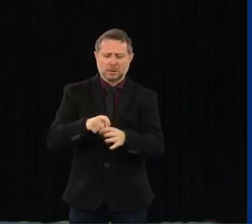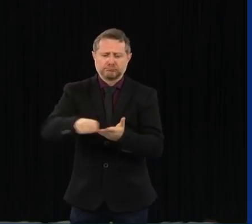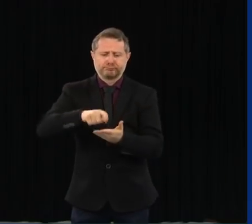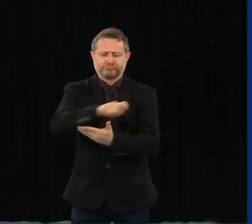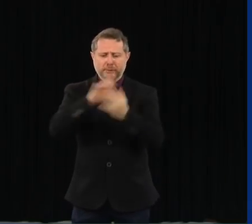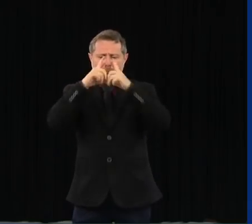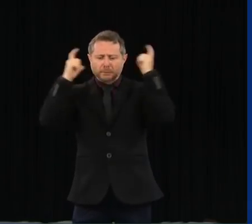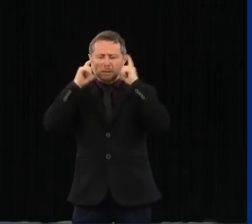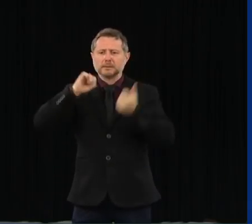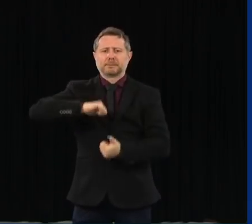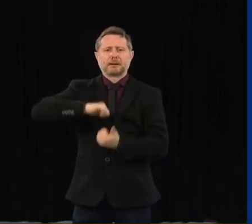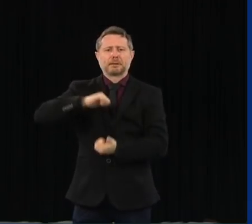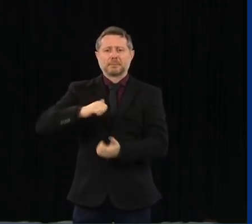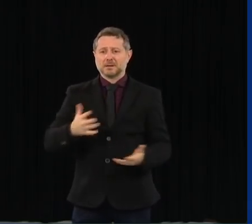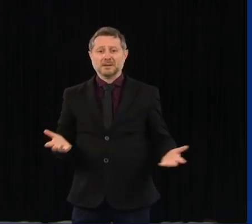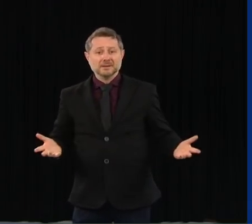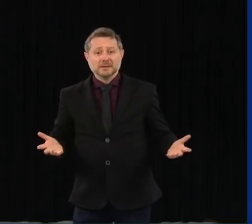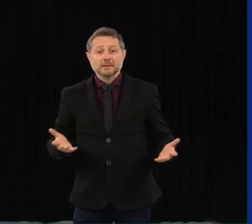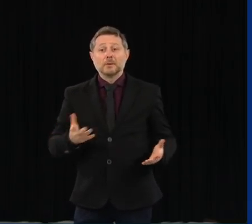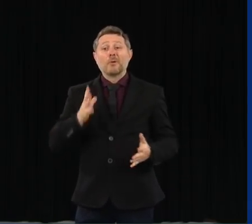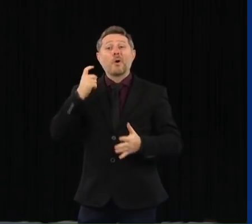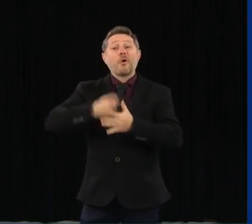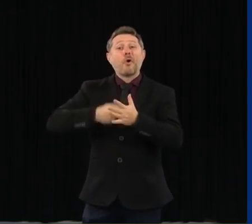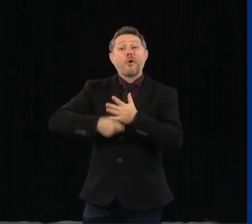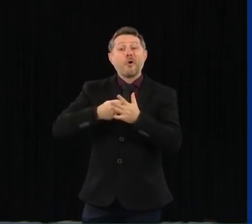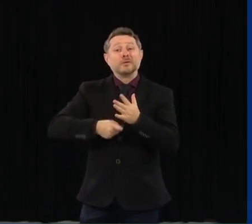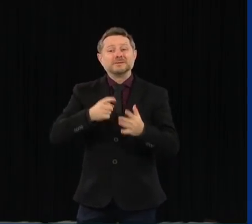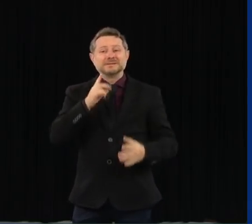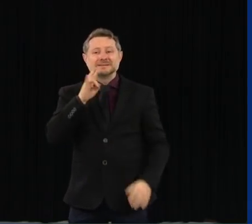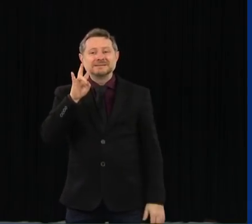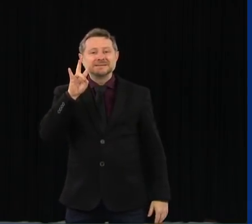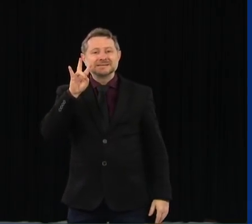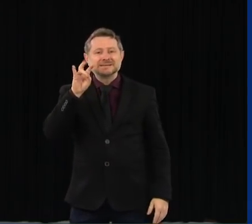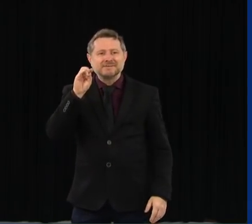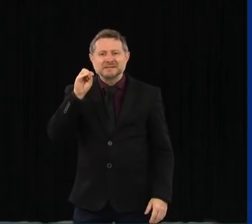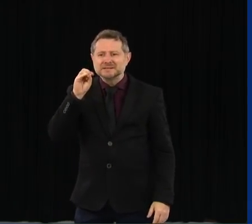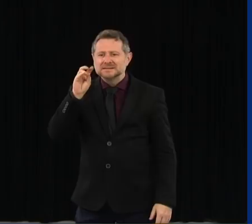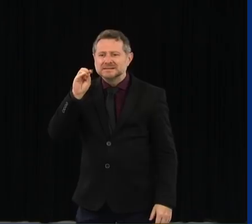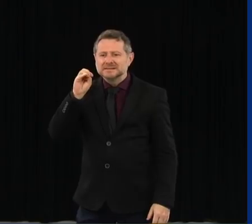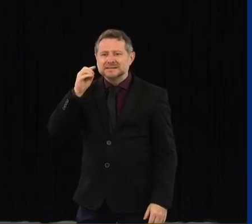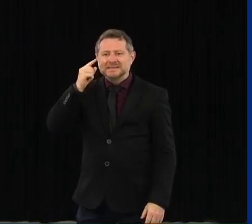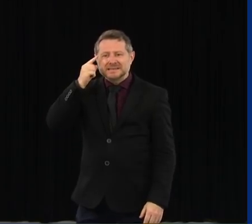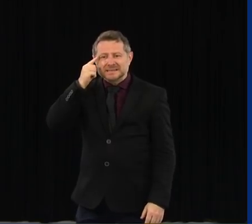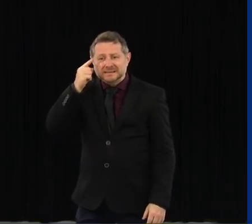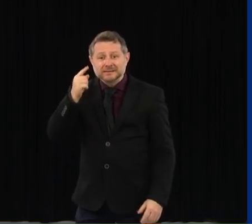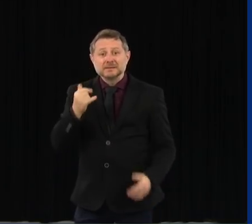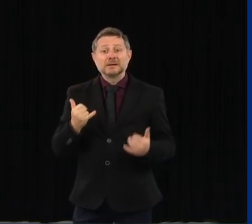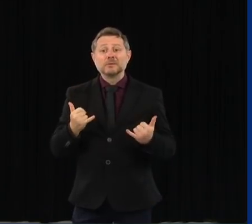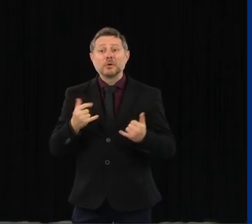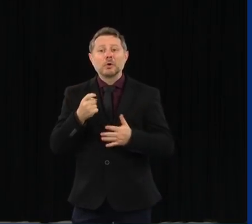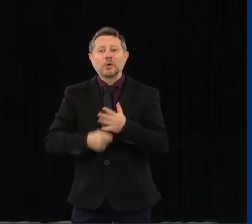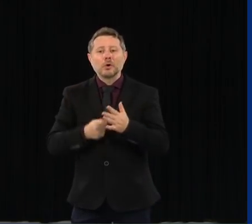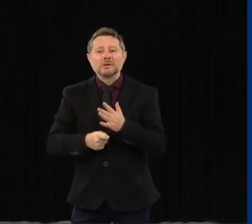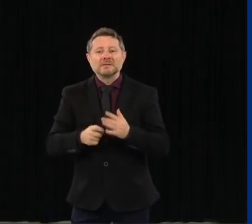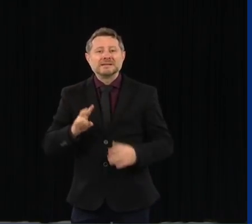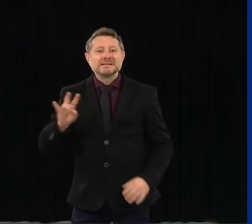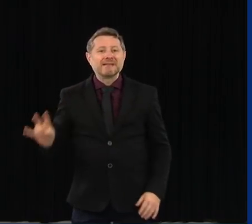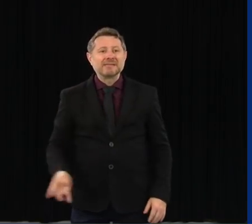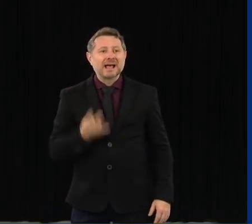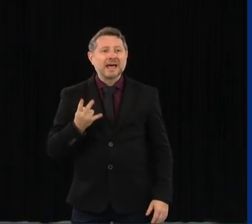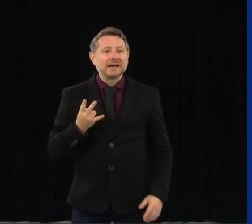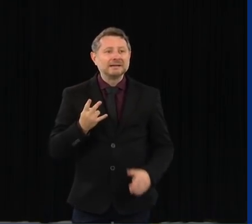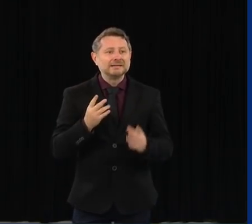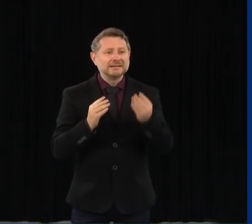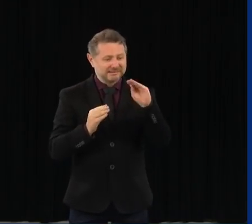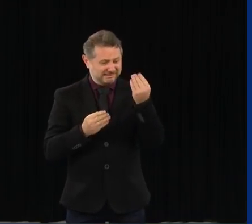70 cents before this started. It's now as high as $7. But this is all that an N95 mask